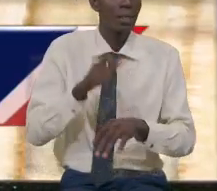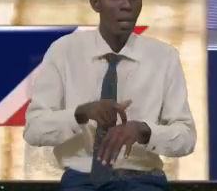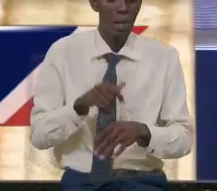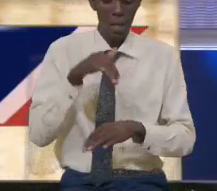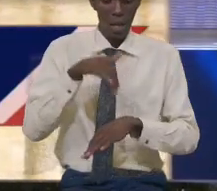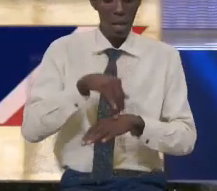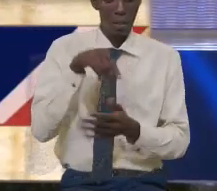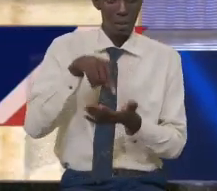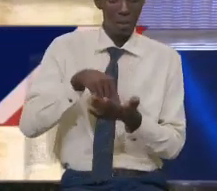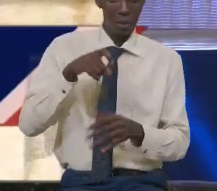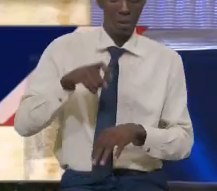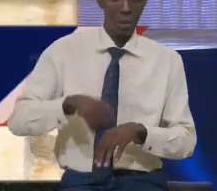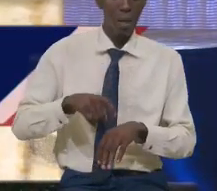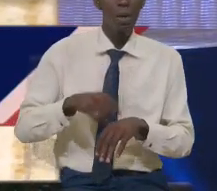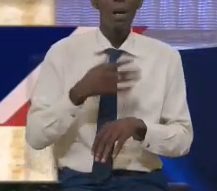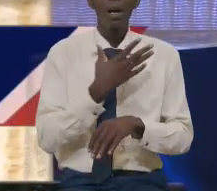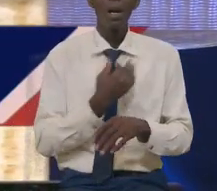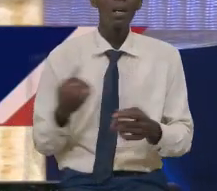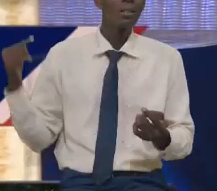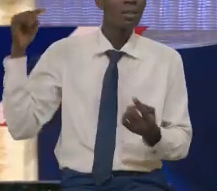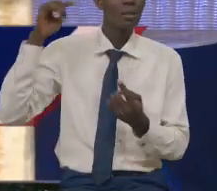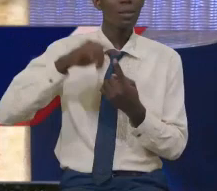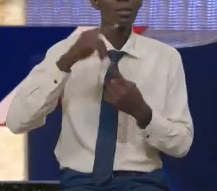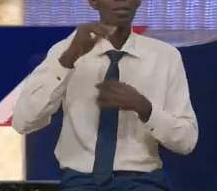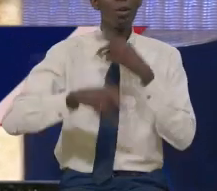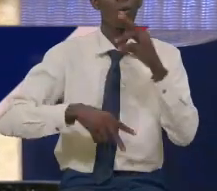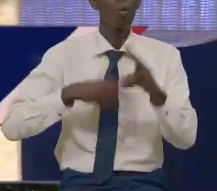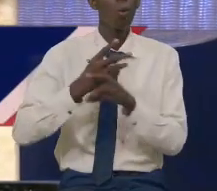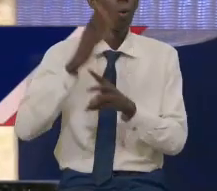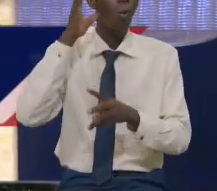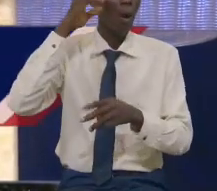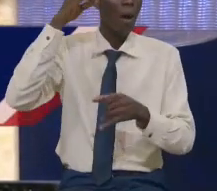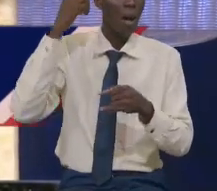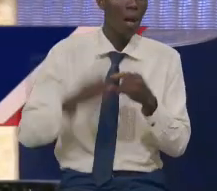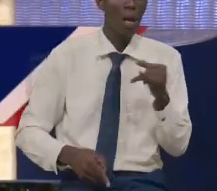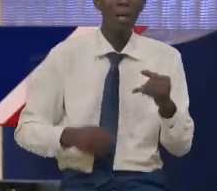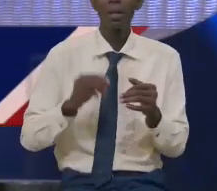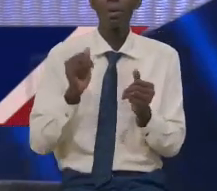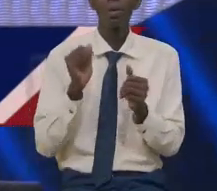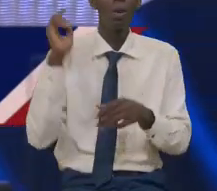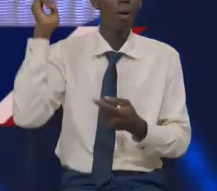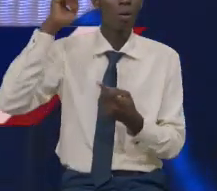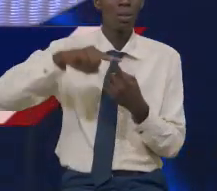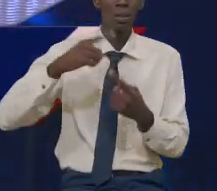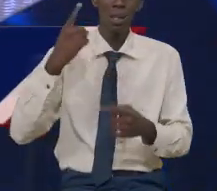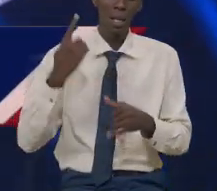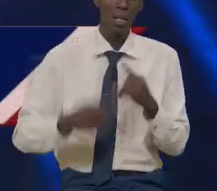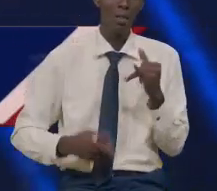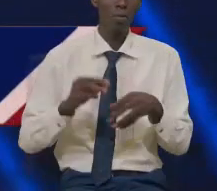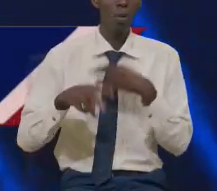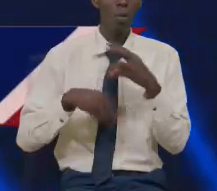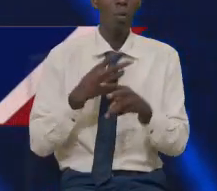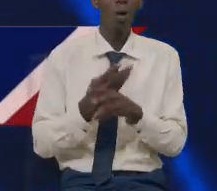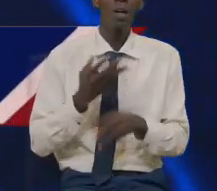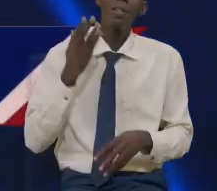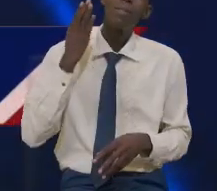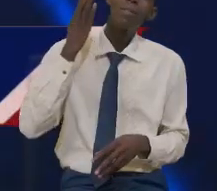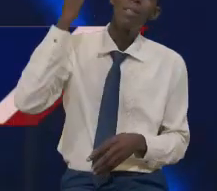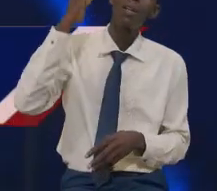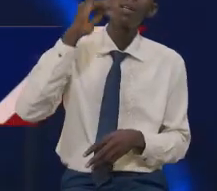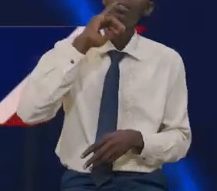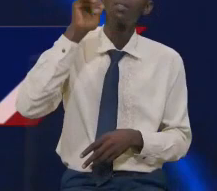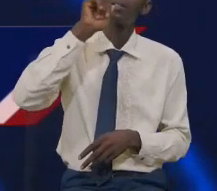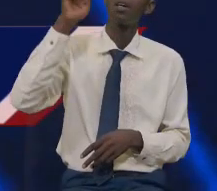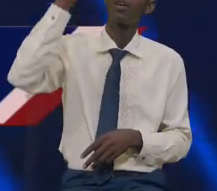this time, until the world will end and for all eternity. There is a God in heaven